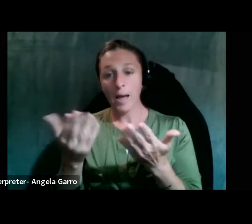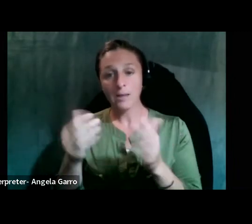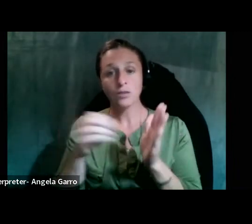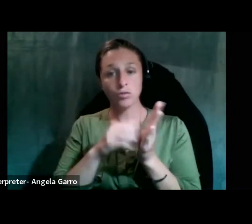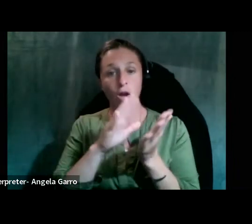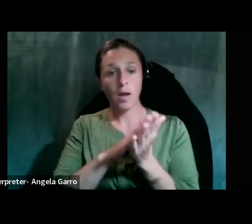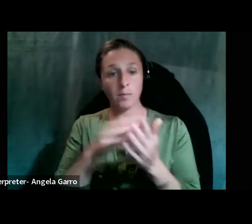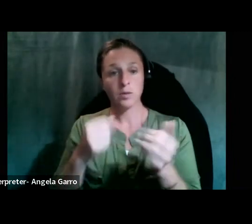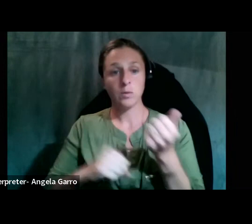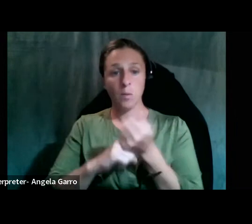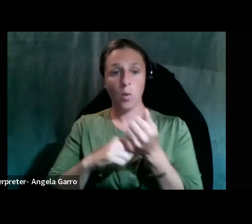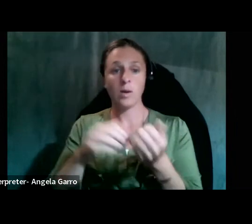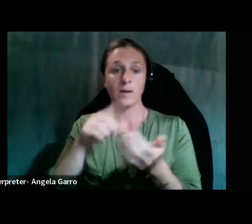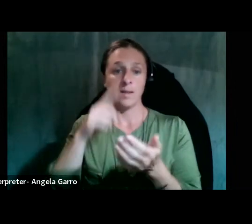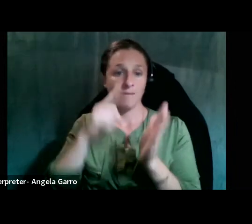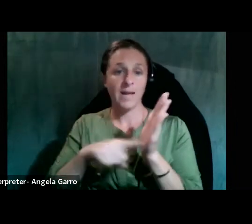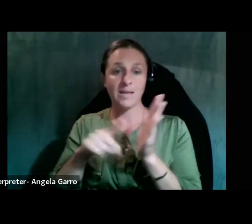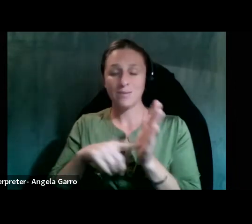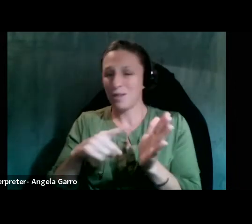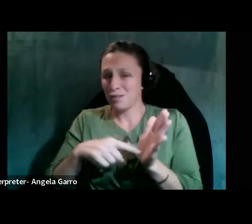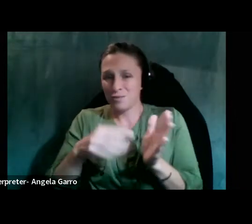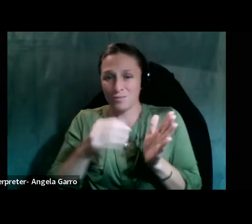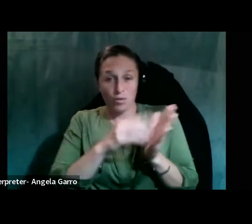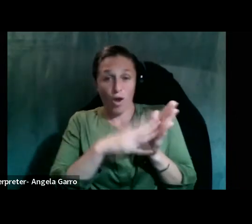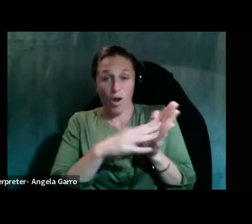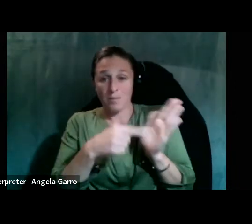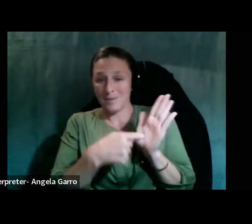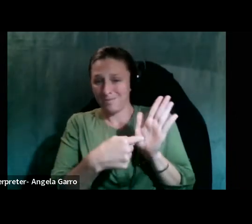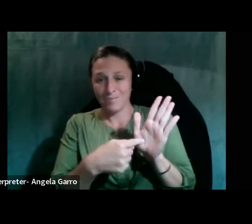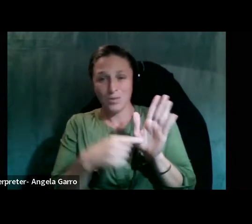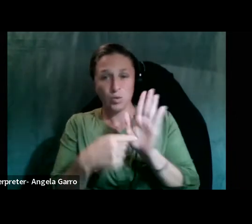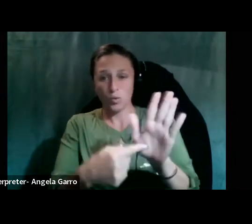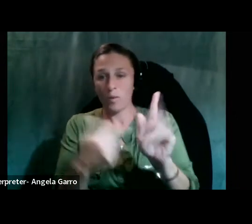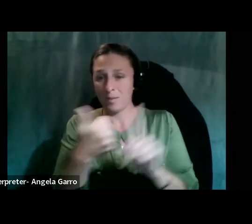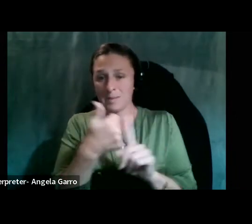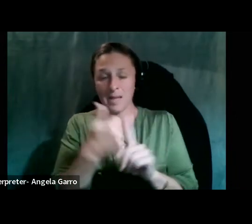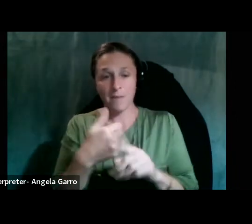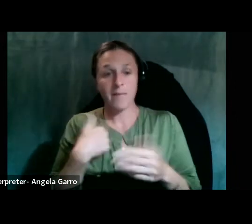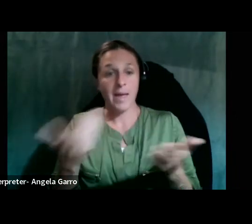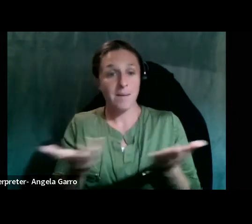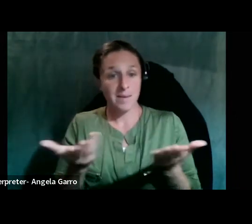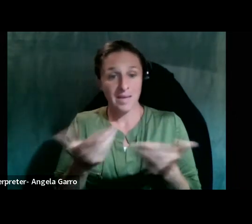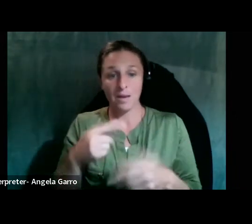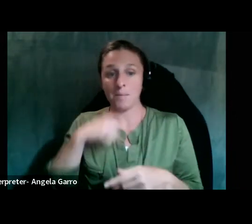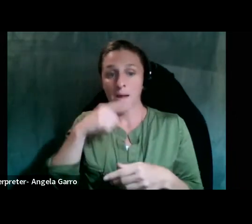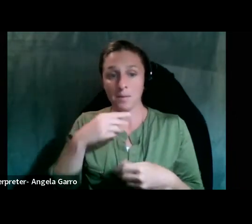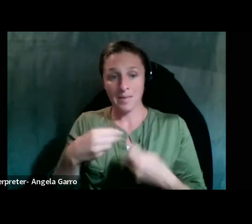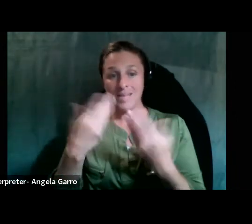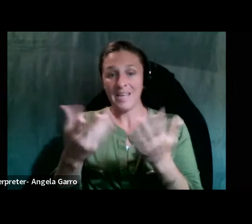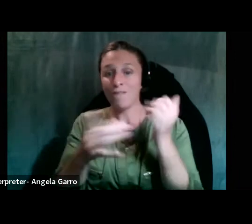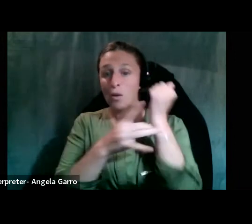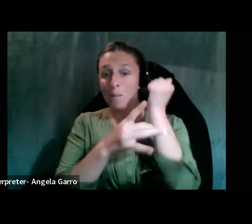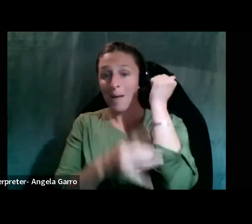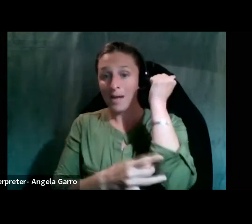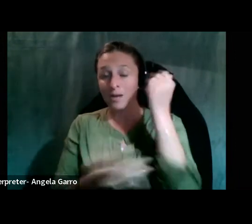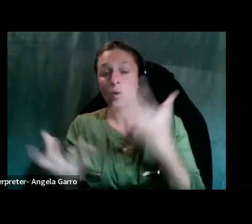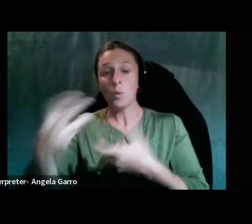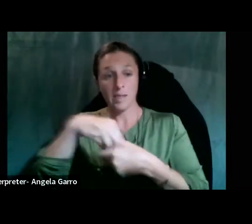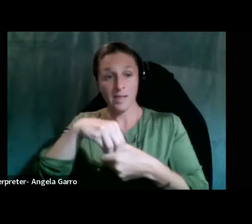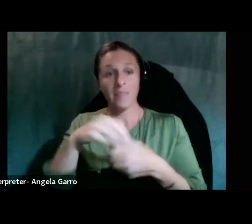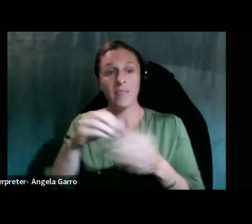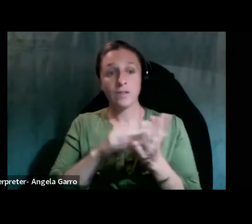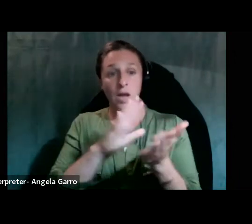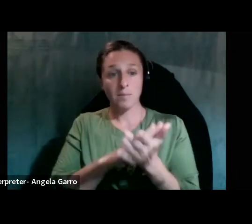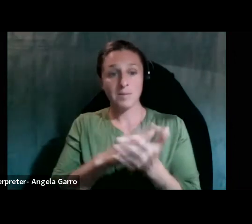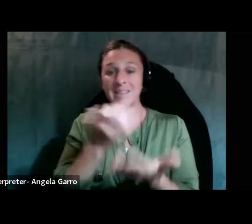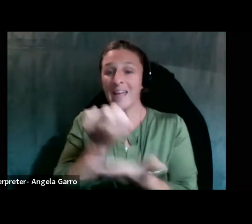investigation. The documents speak for themselves. I'm here publicly to hand you binders containing those documents, the evidence